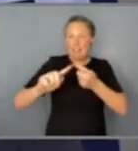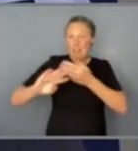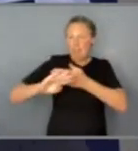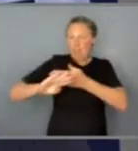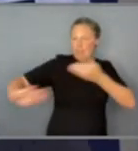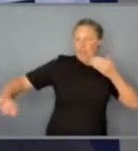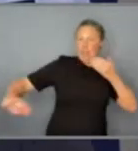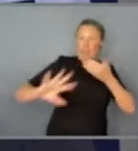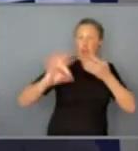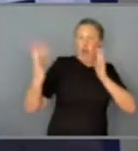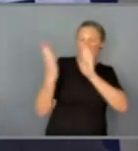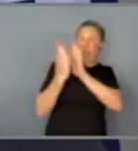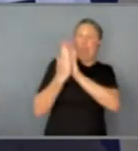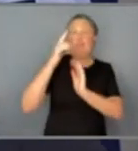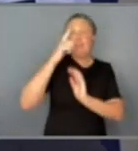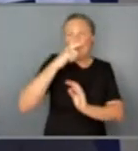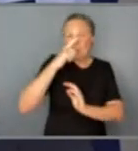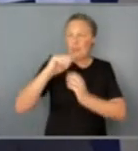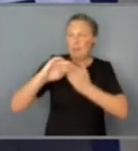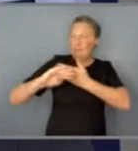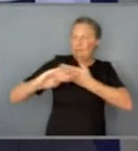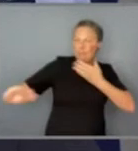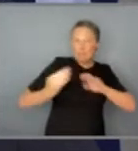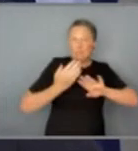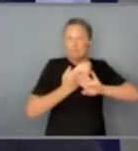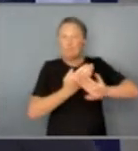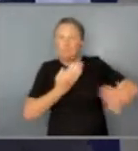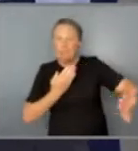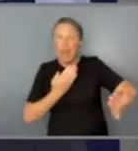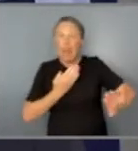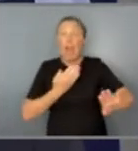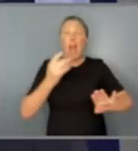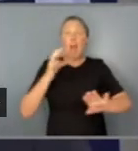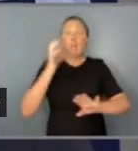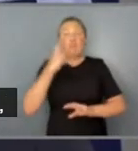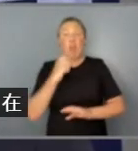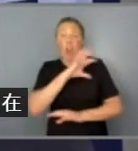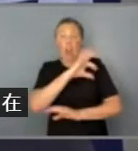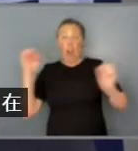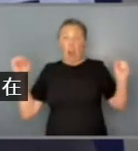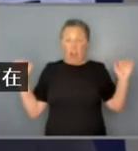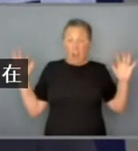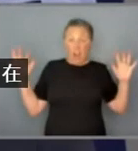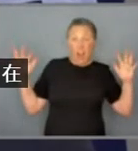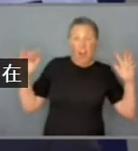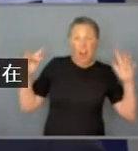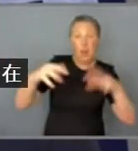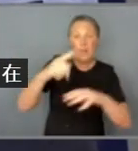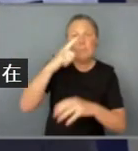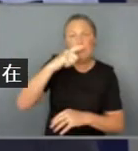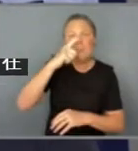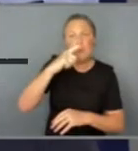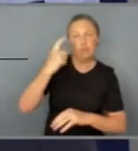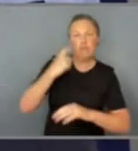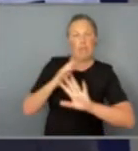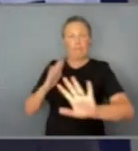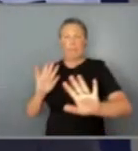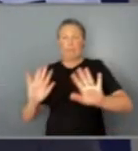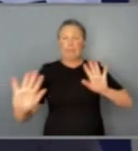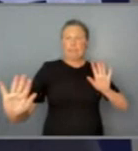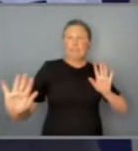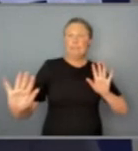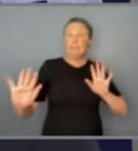all times, trying to maximise your gatherings in outdoor areas rather than indoor spaces where you can. In the summer months,